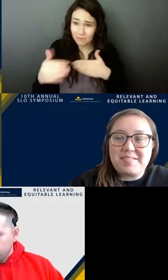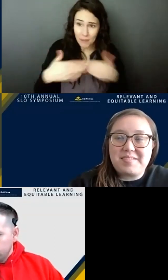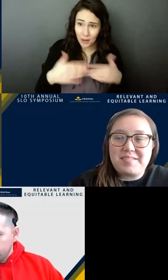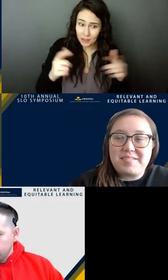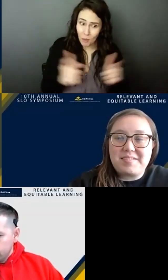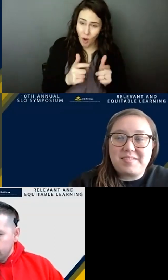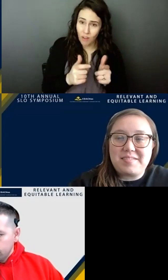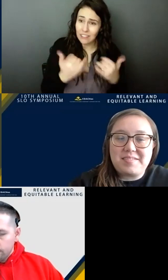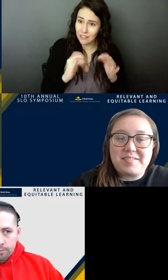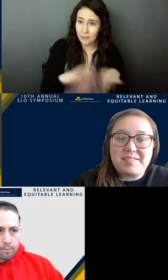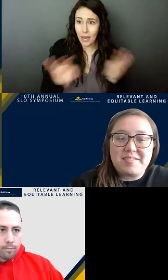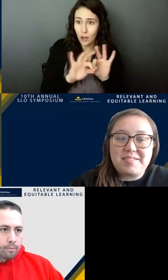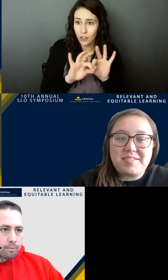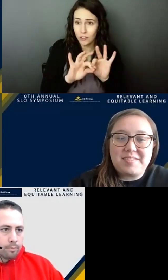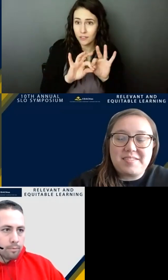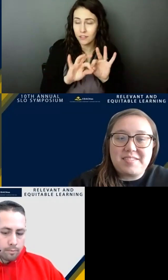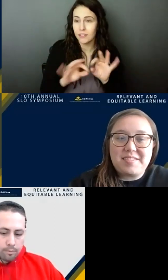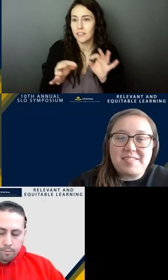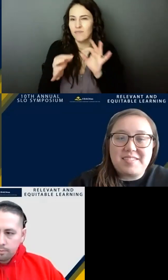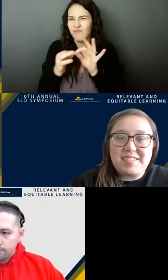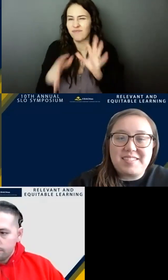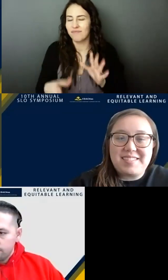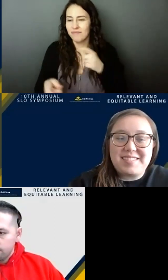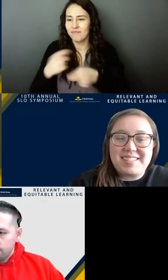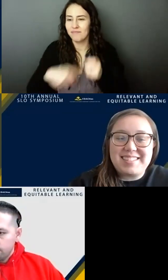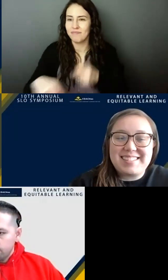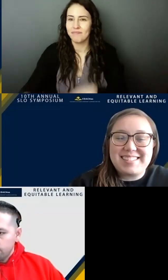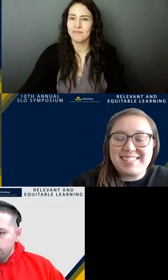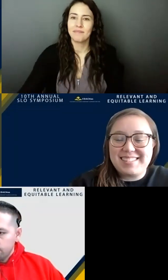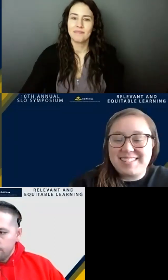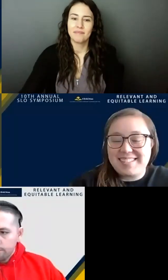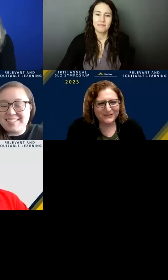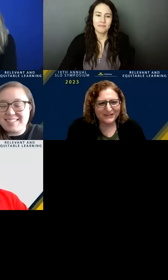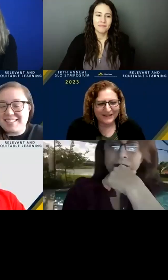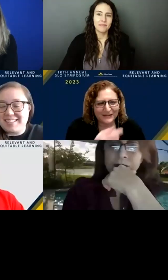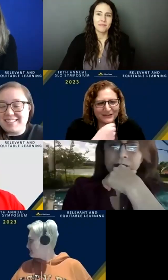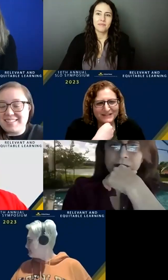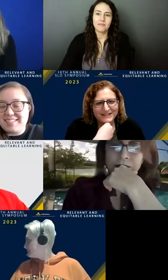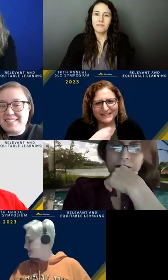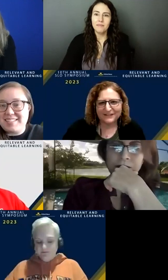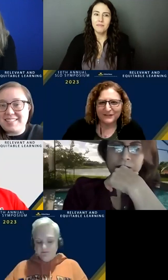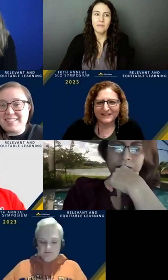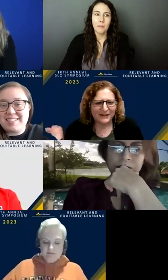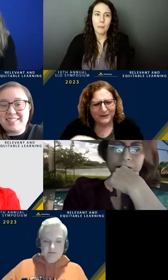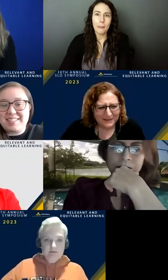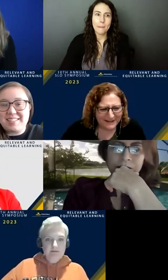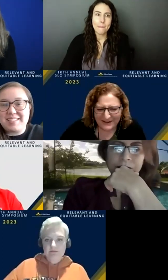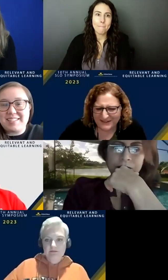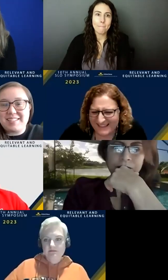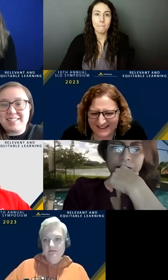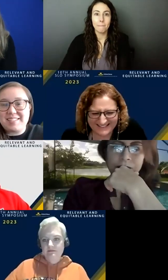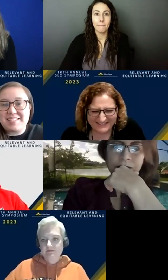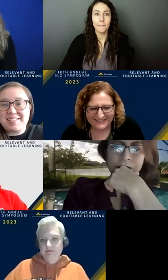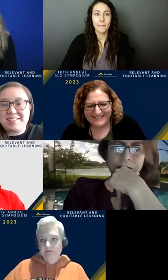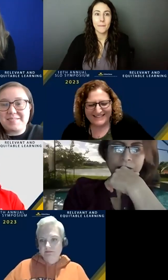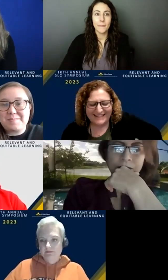that matters. I want to chime in on that too. Thank you so much, Joseph. And you mentioned, I think I heard you say this a few days ago and something else